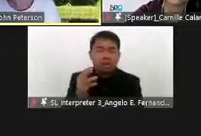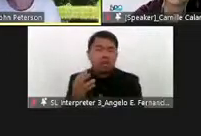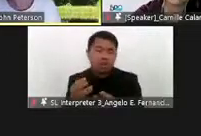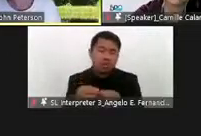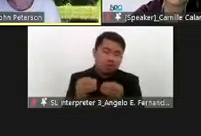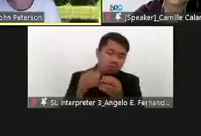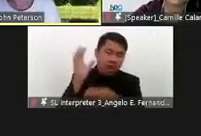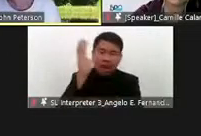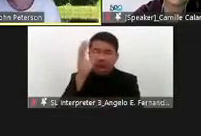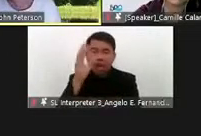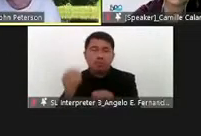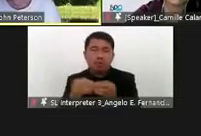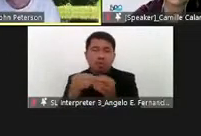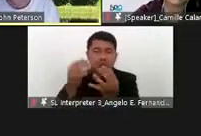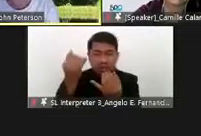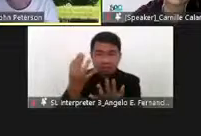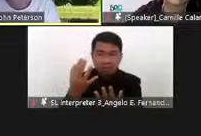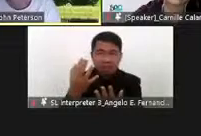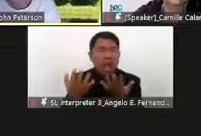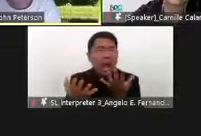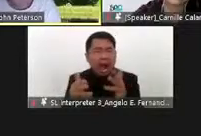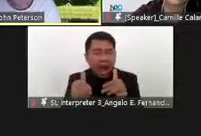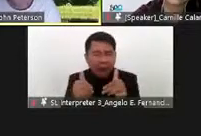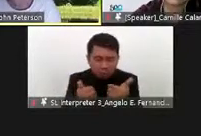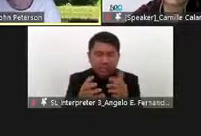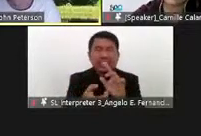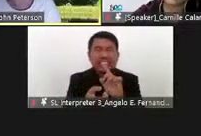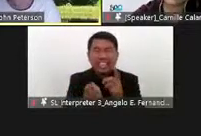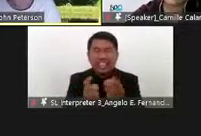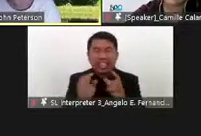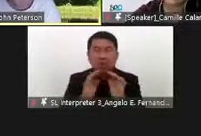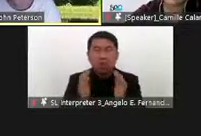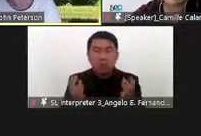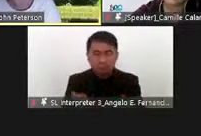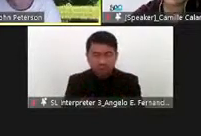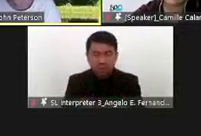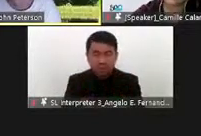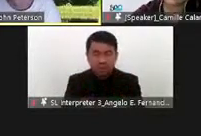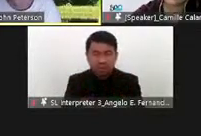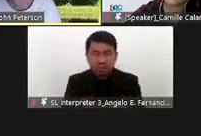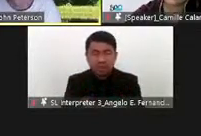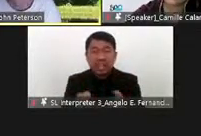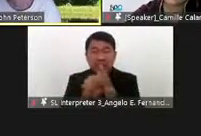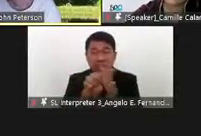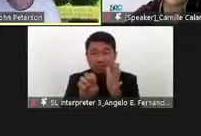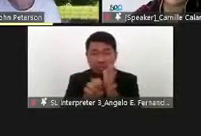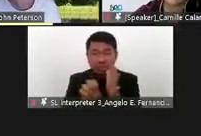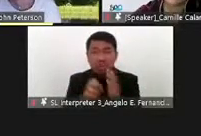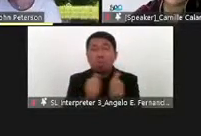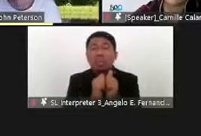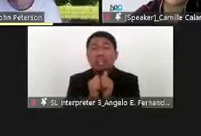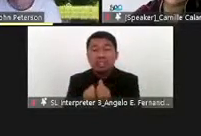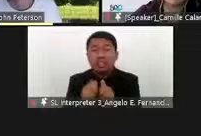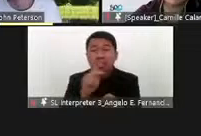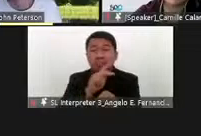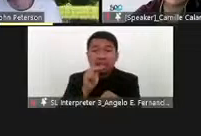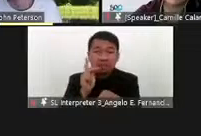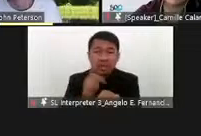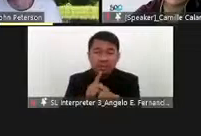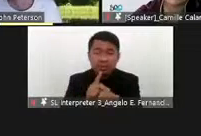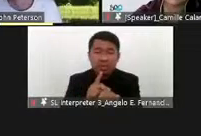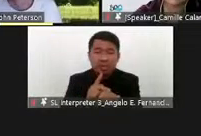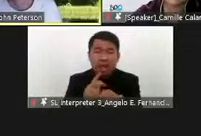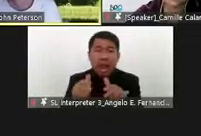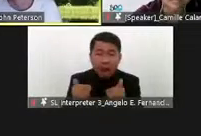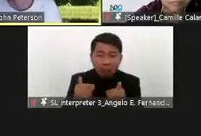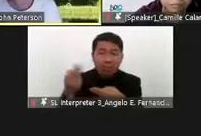to look at the changes globally and then begin to try to accumulate more data within the Philippines specifically. And one way we can do that is from